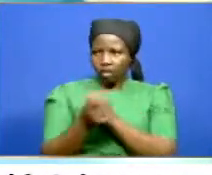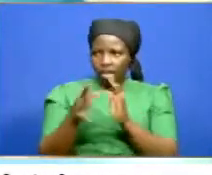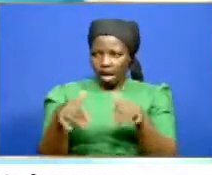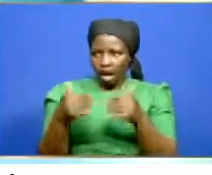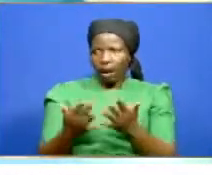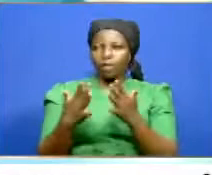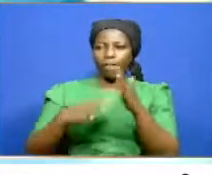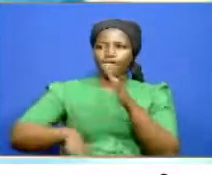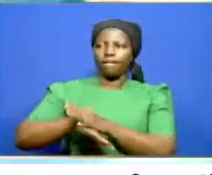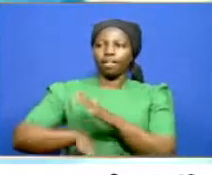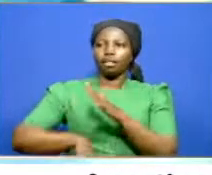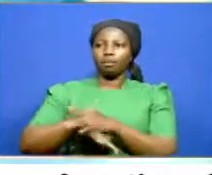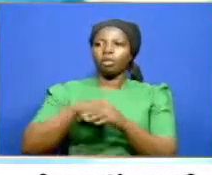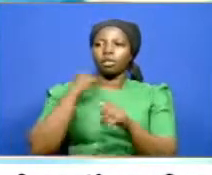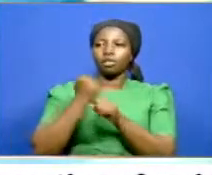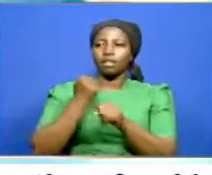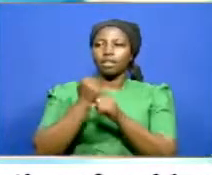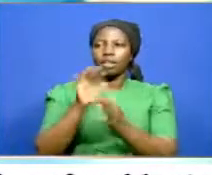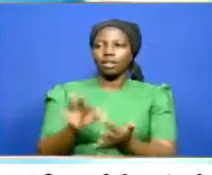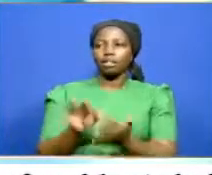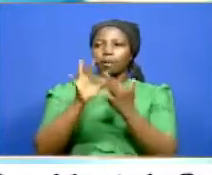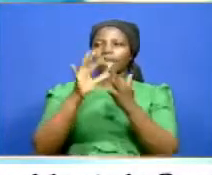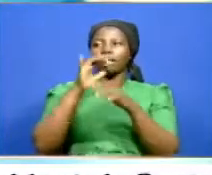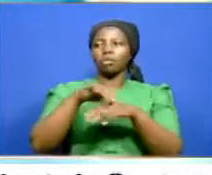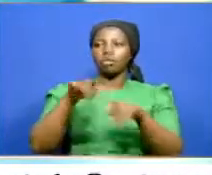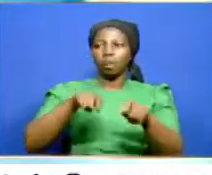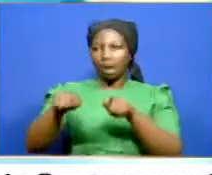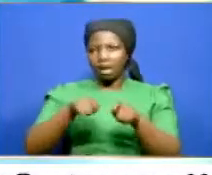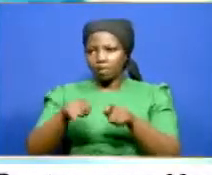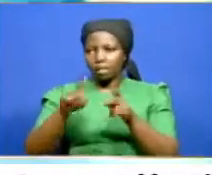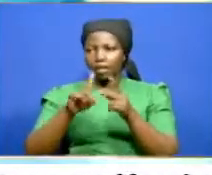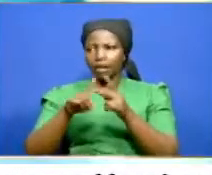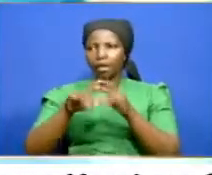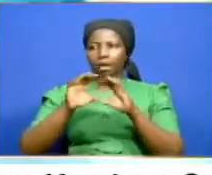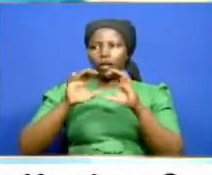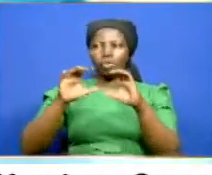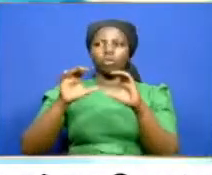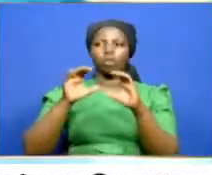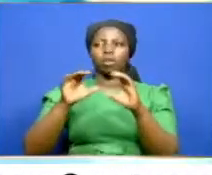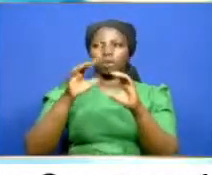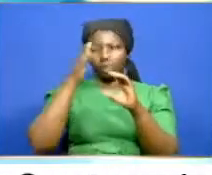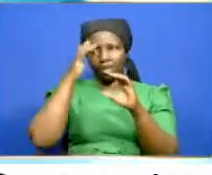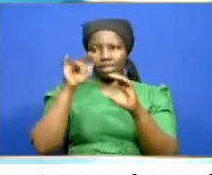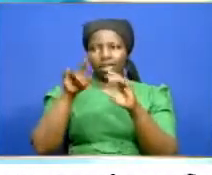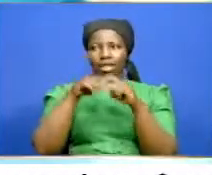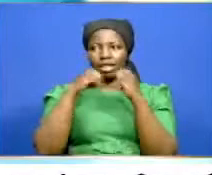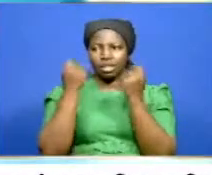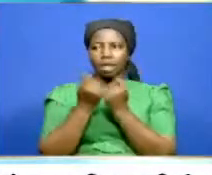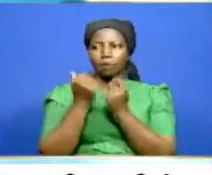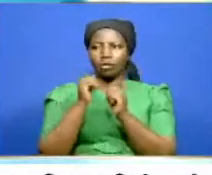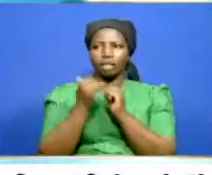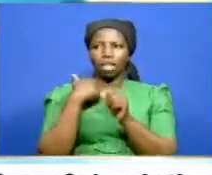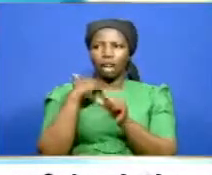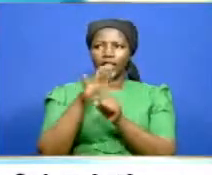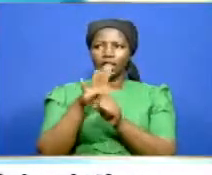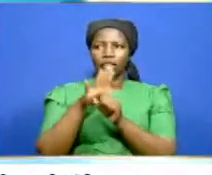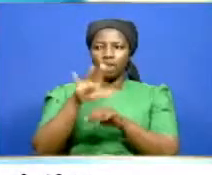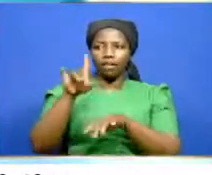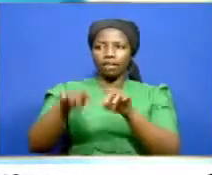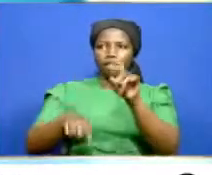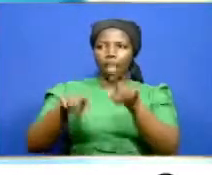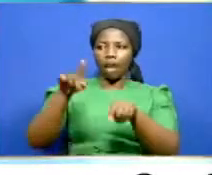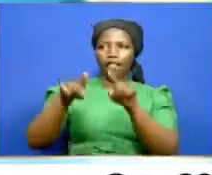done, especially in terms of football management and football coaching, because it's a team that has a lot of diversity, a lot of